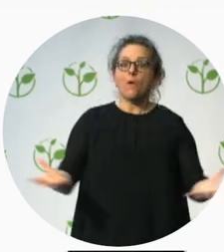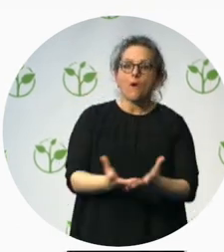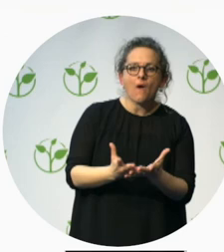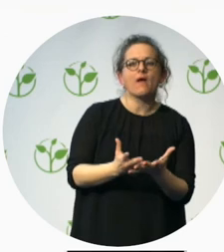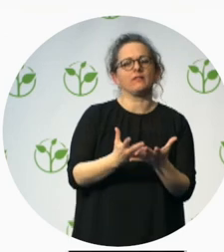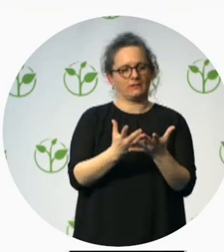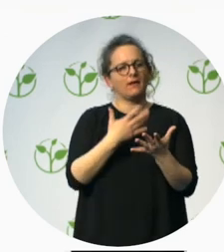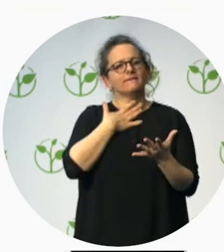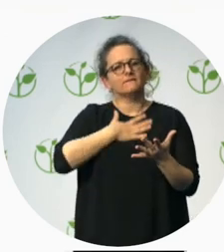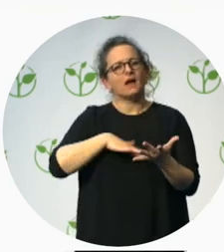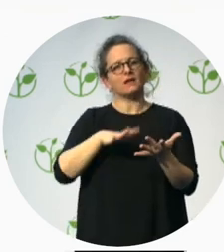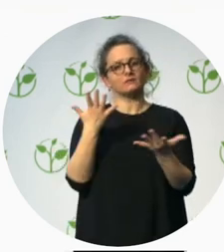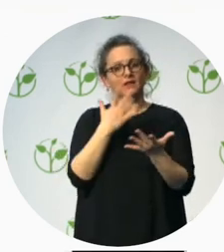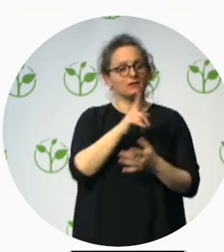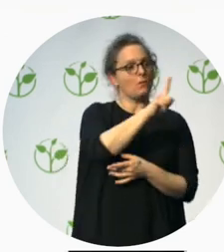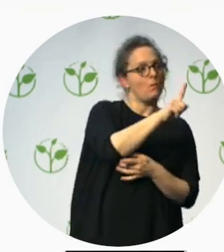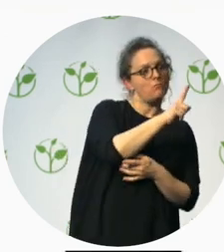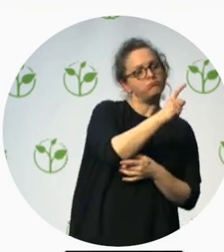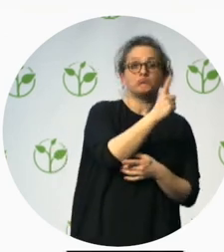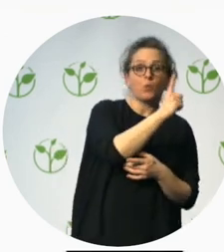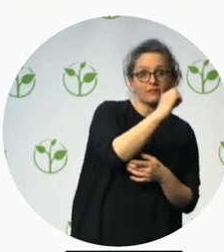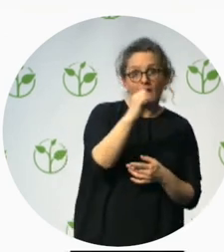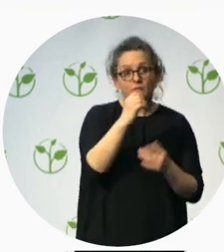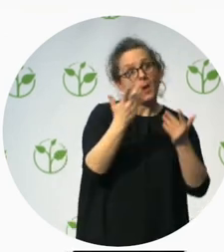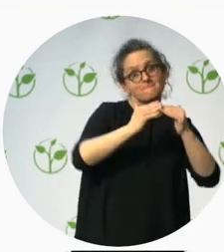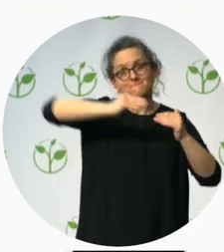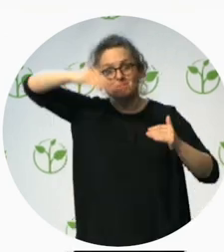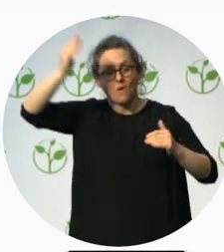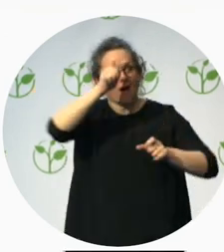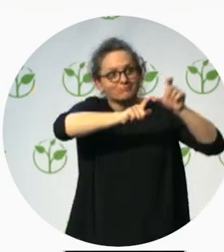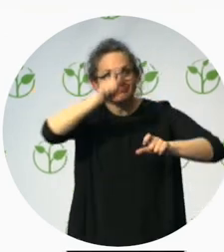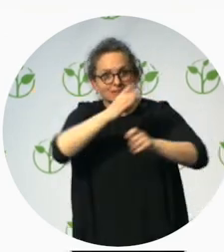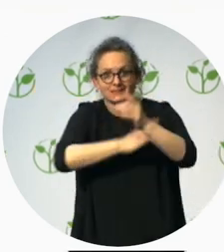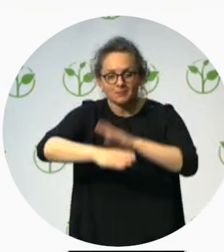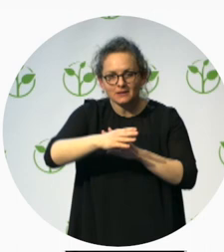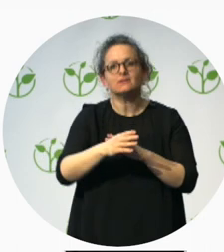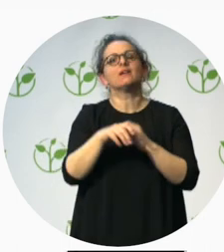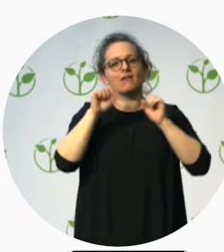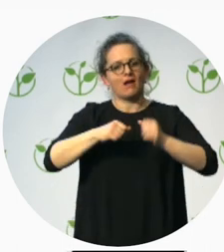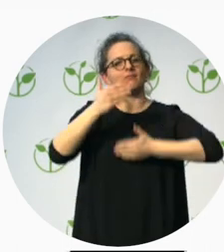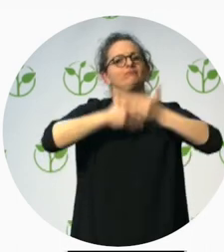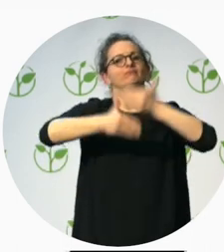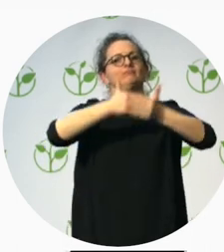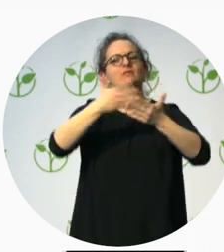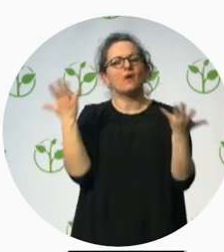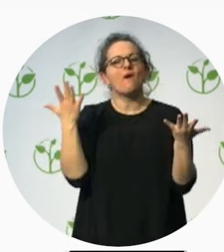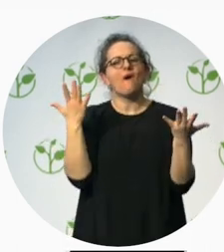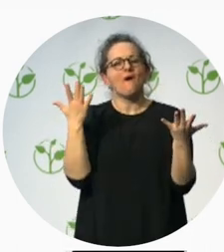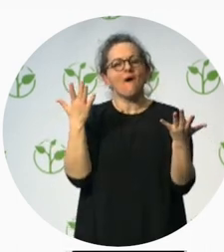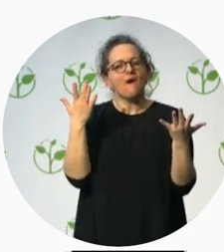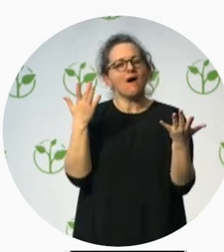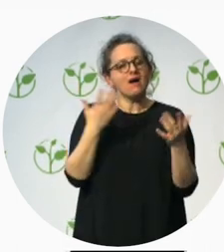world should have the chance in the future for high quality jobs in